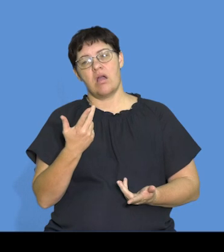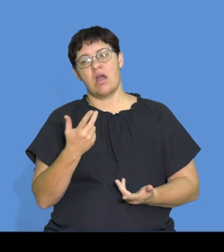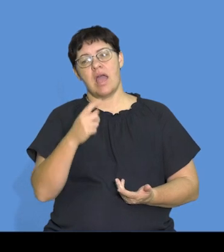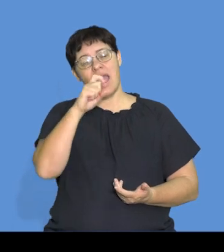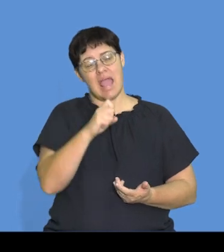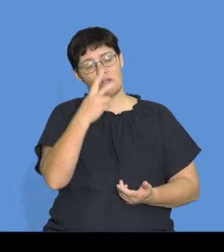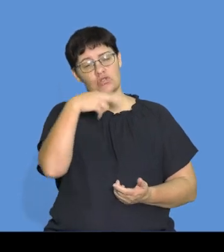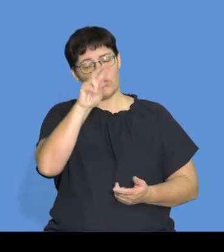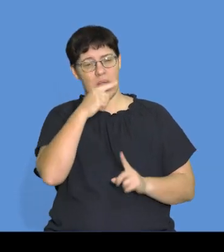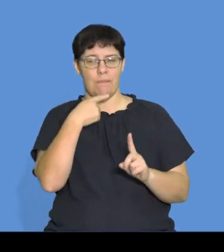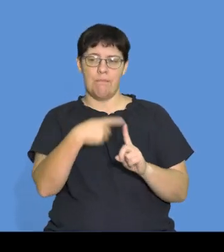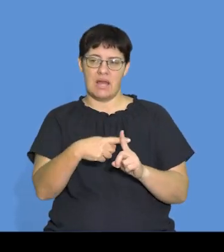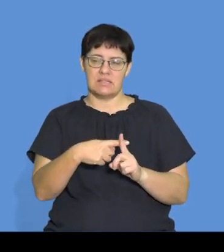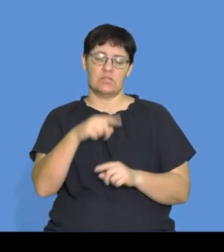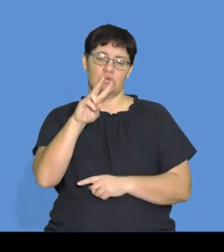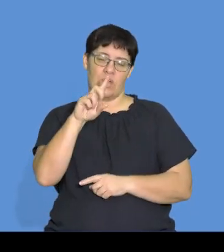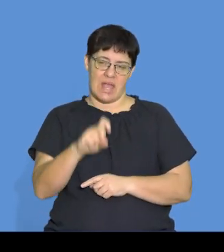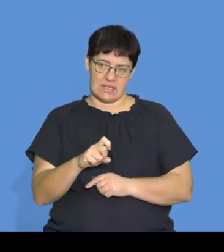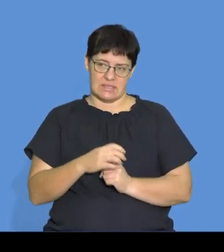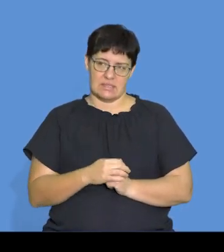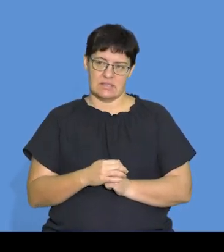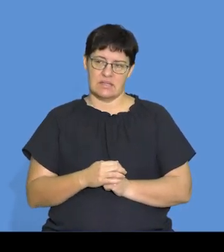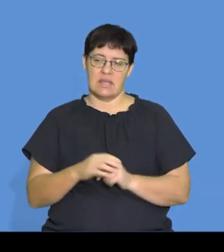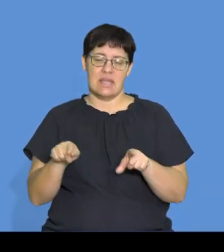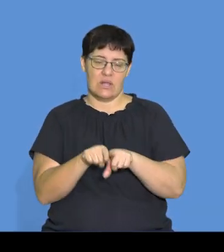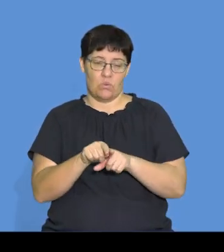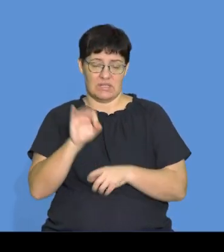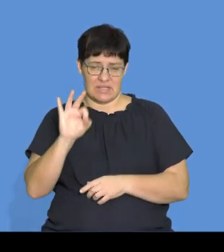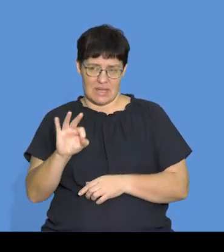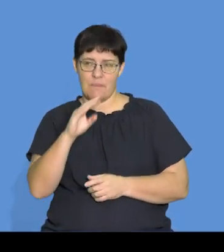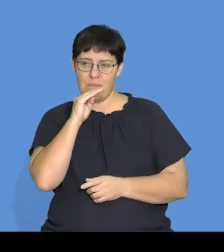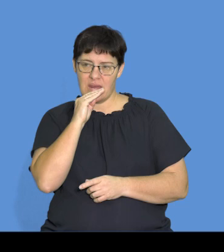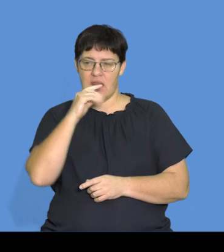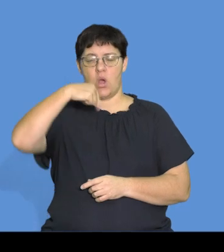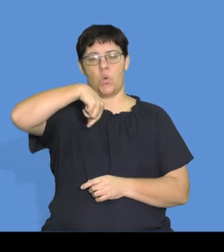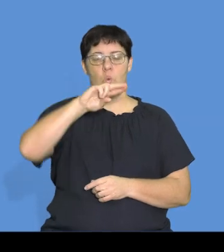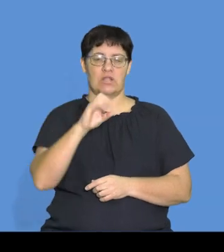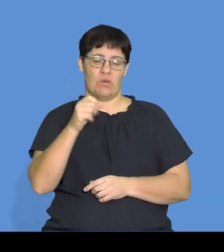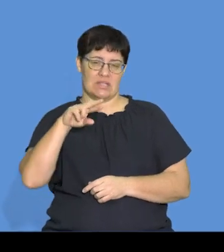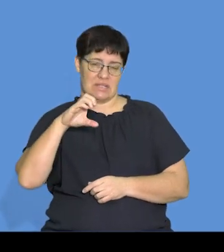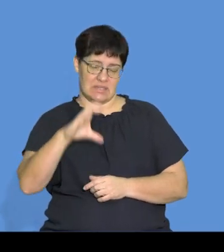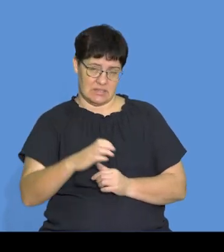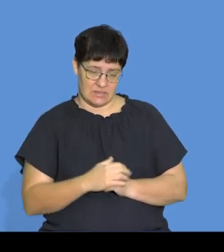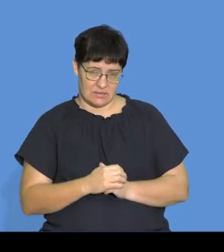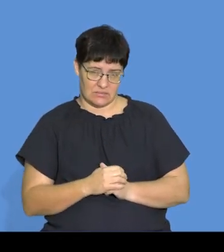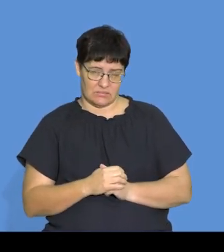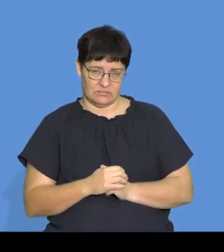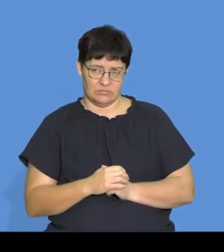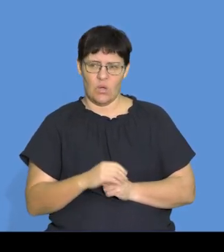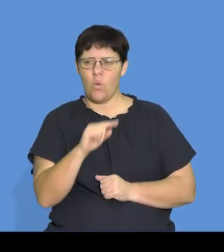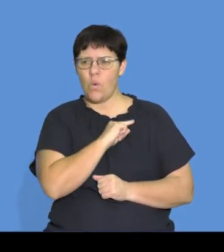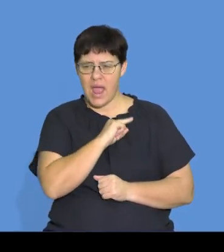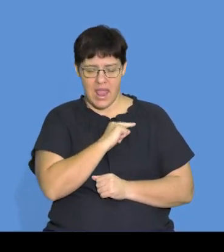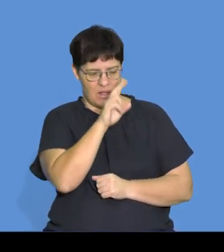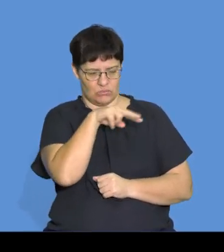squared plus 2x equals to 3, right? This is a quadratic equation. Why quadratic? Because